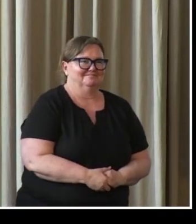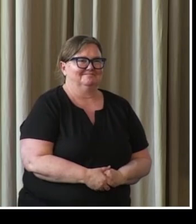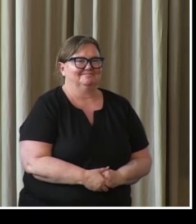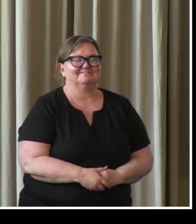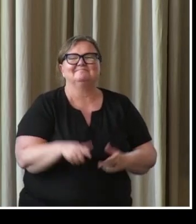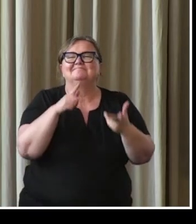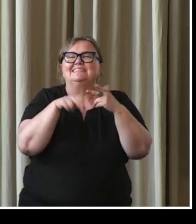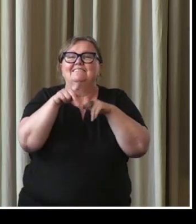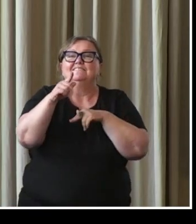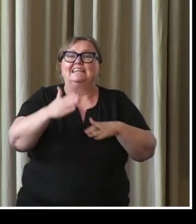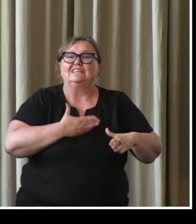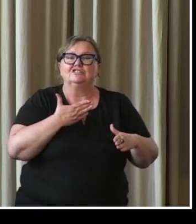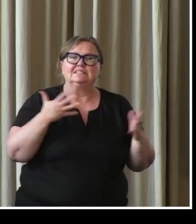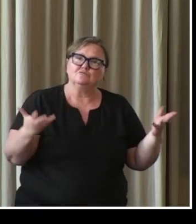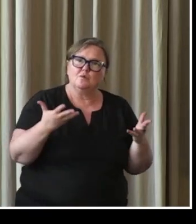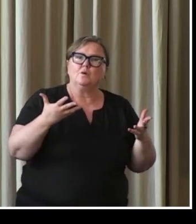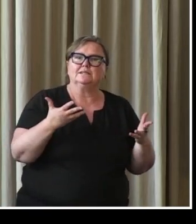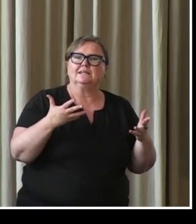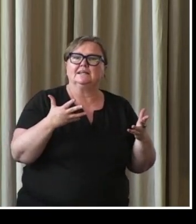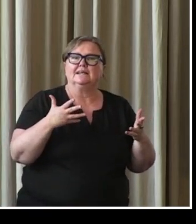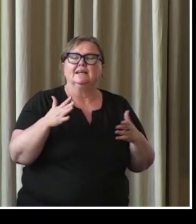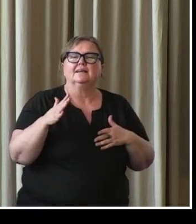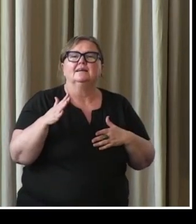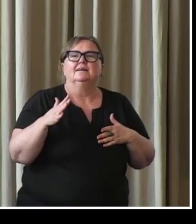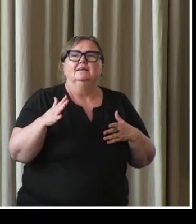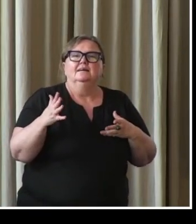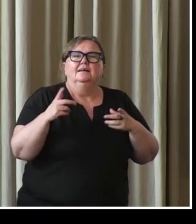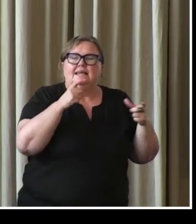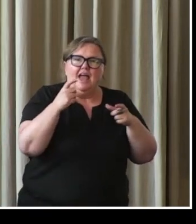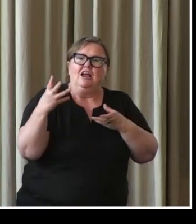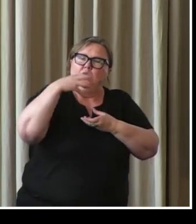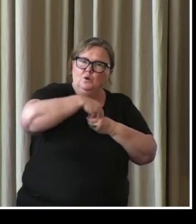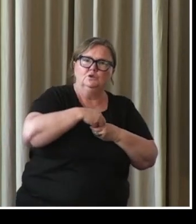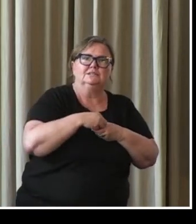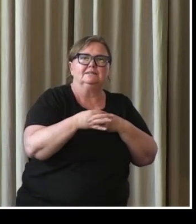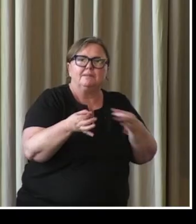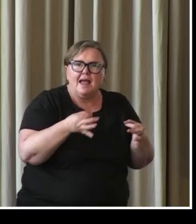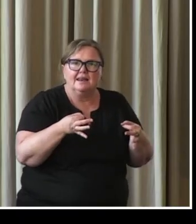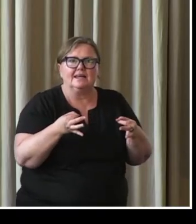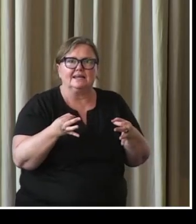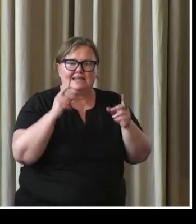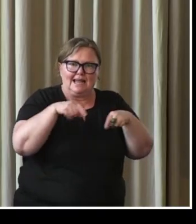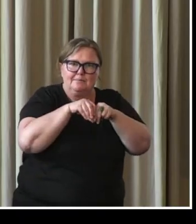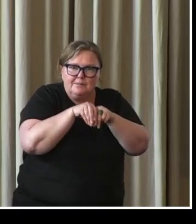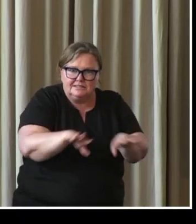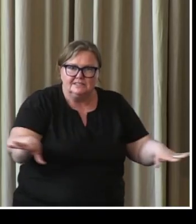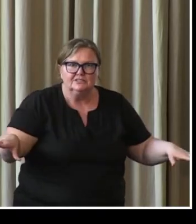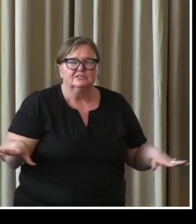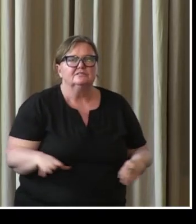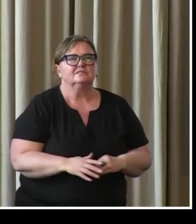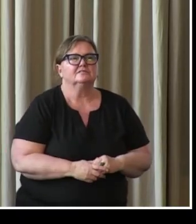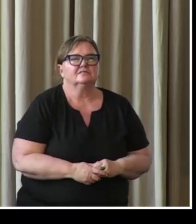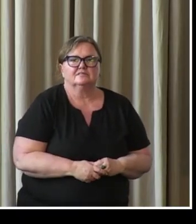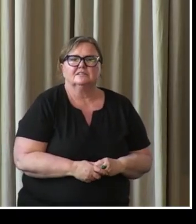If you're interested in promoting carer inclusion in mental health treatment planning and implementation, so getting the carer voice